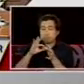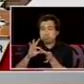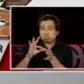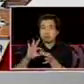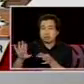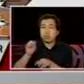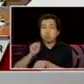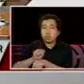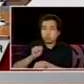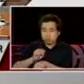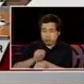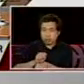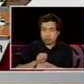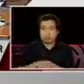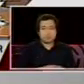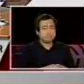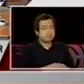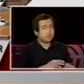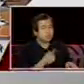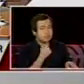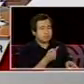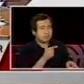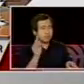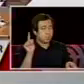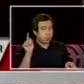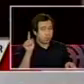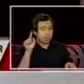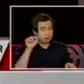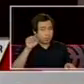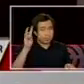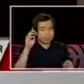Justice. Yung sinabing 21.6 million based sa binanggit, which was